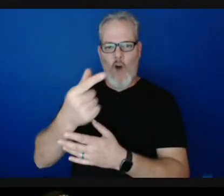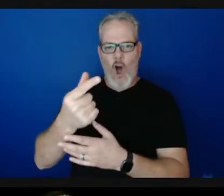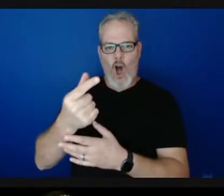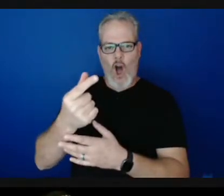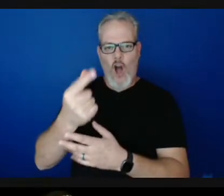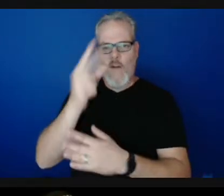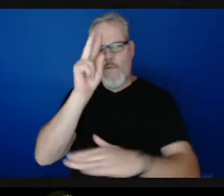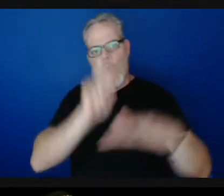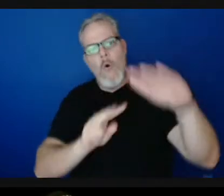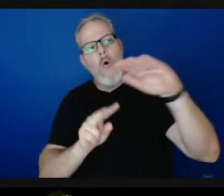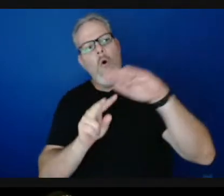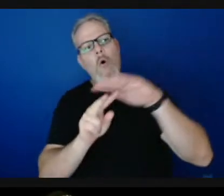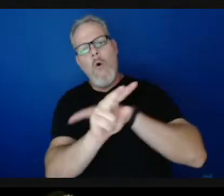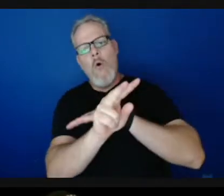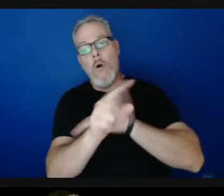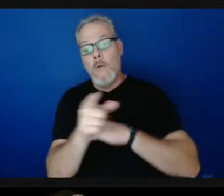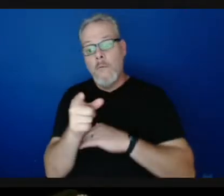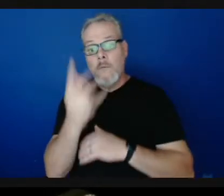which currently looks like this.